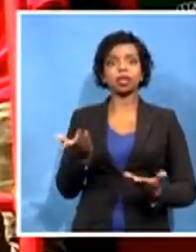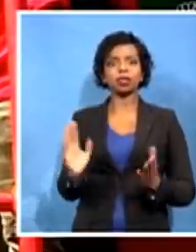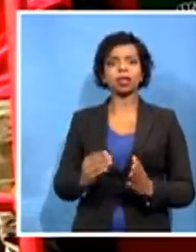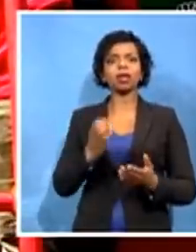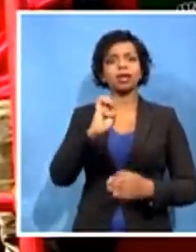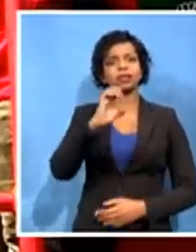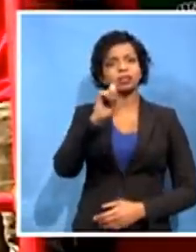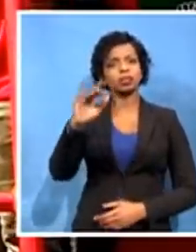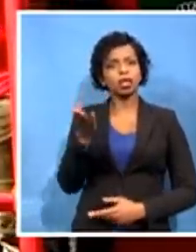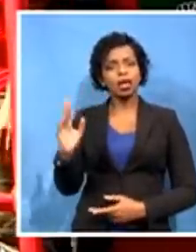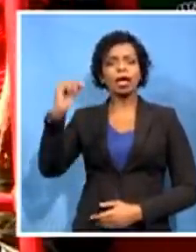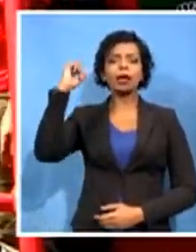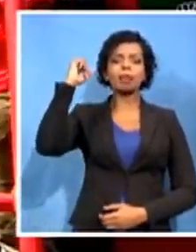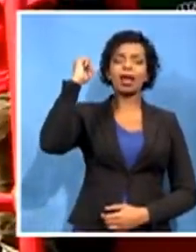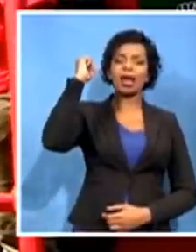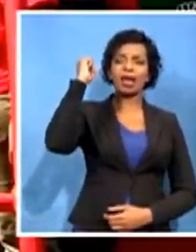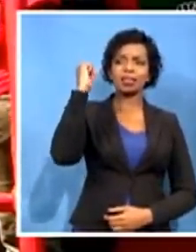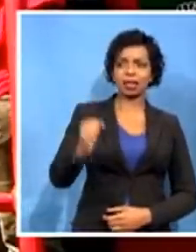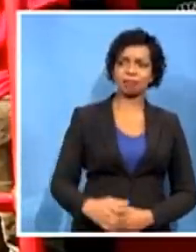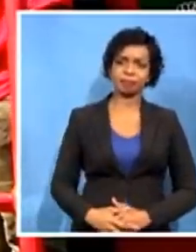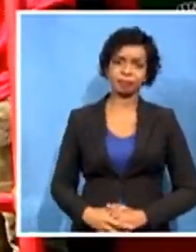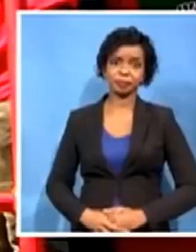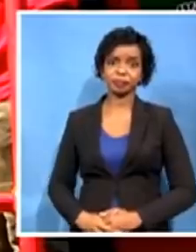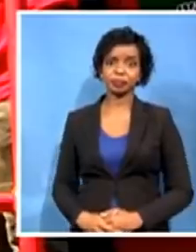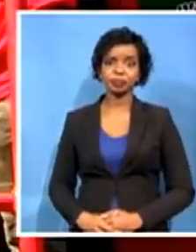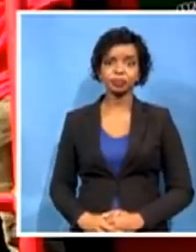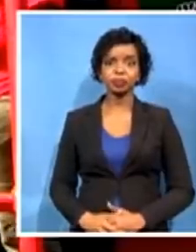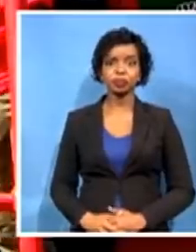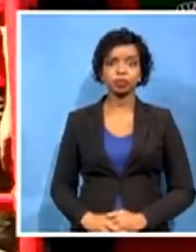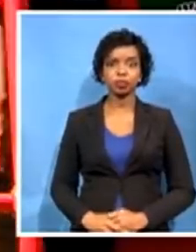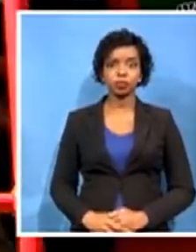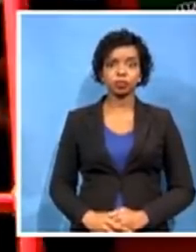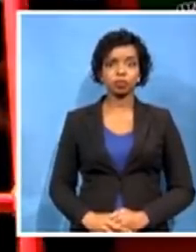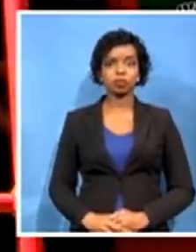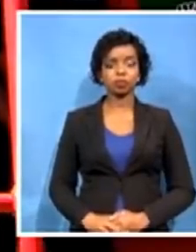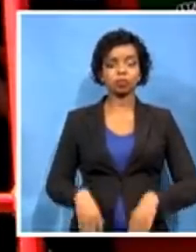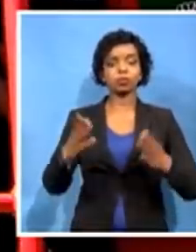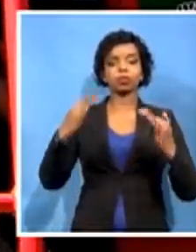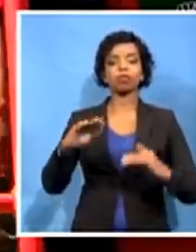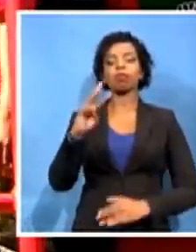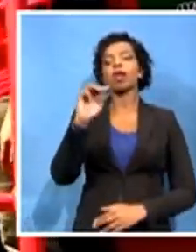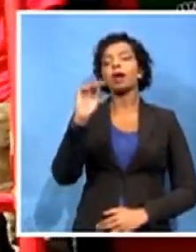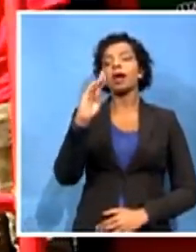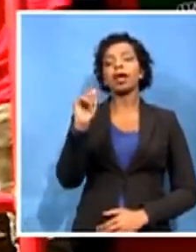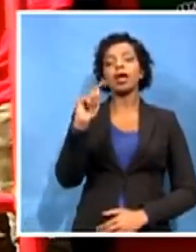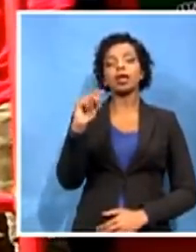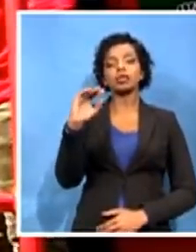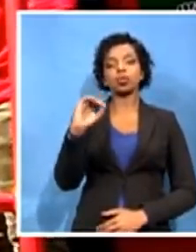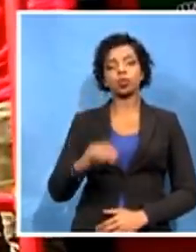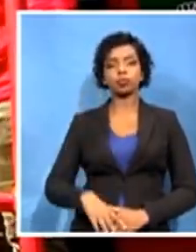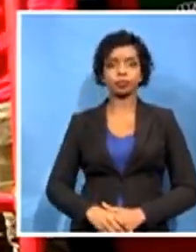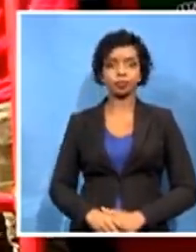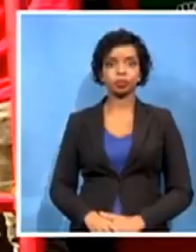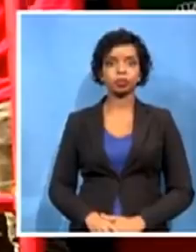Amanda! We've got Commissar Mabato Mokause. Long live the EFF,